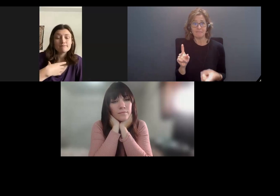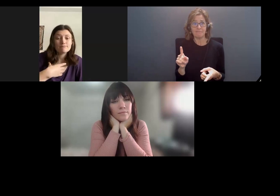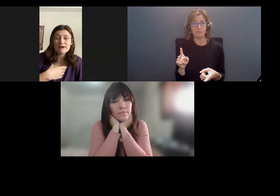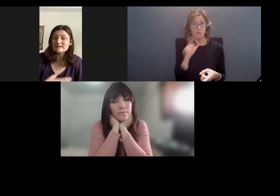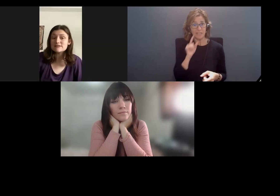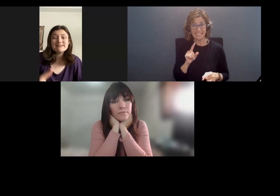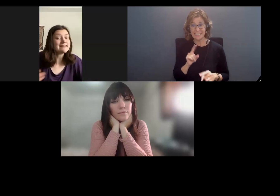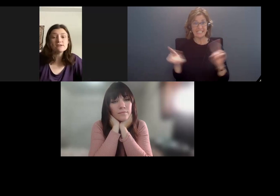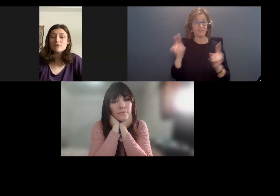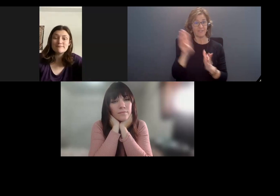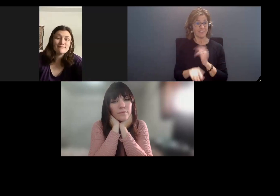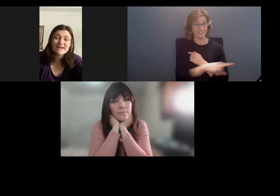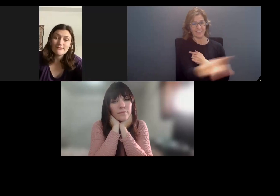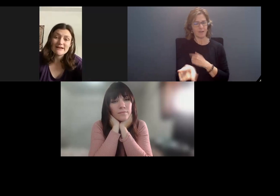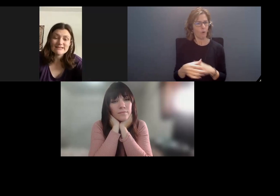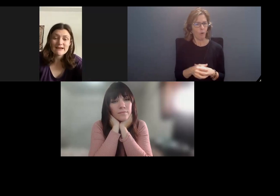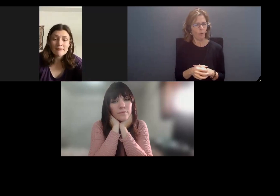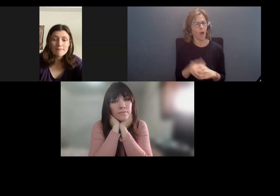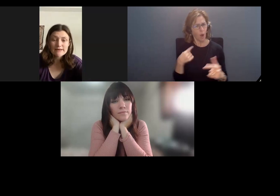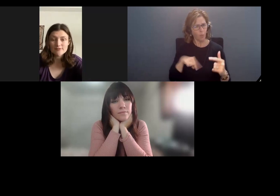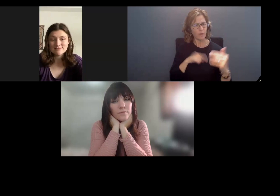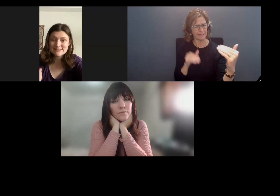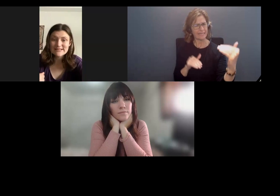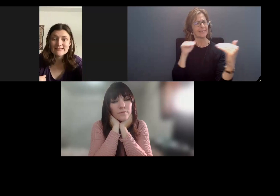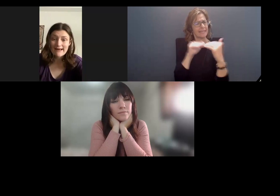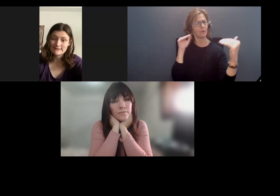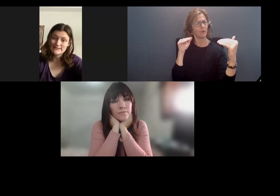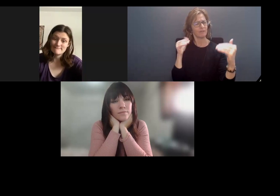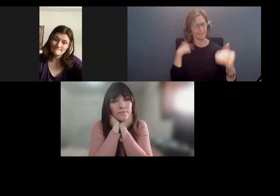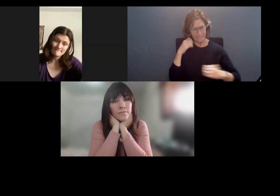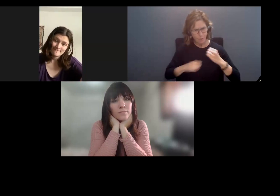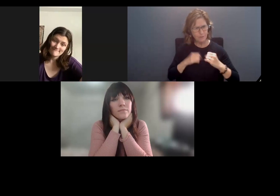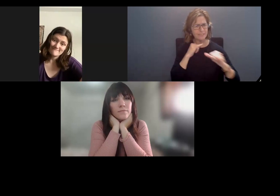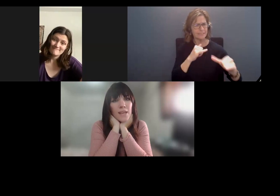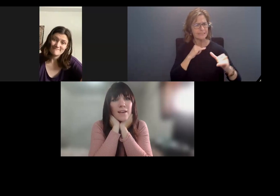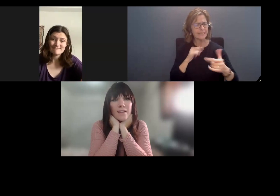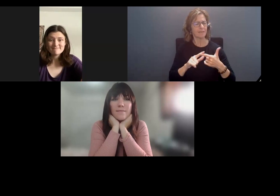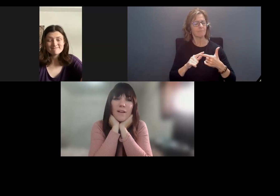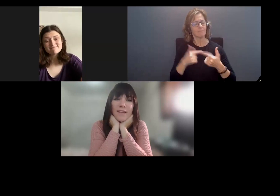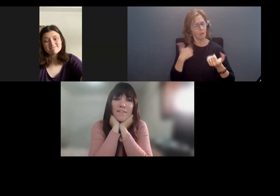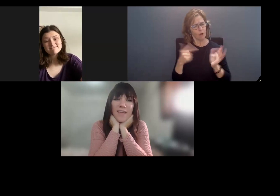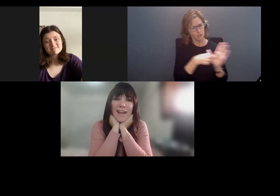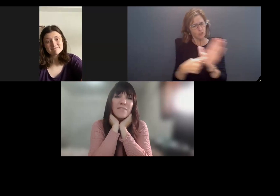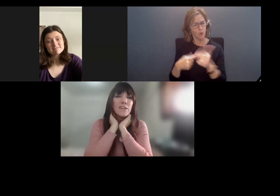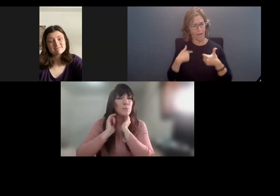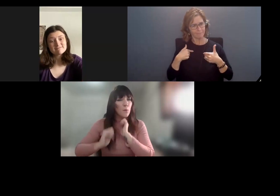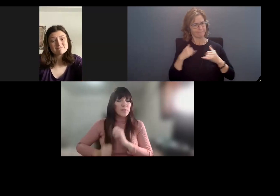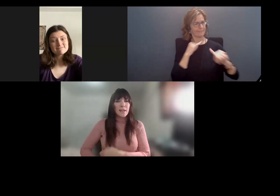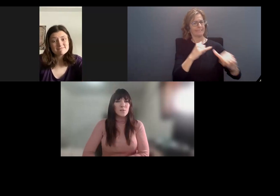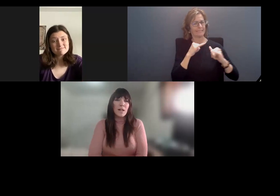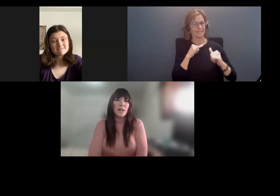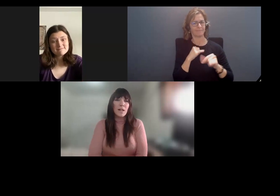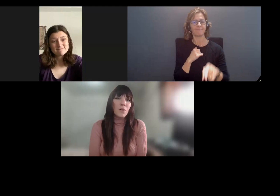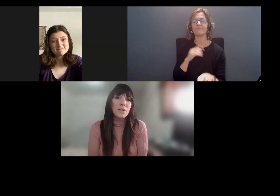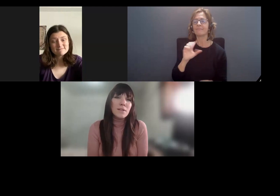are practically equal in many ways, and I want people to see that. Yeah, I love that. I love that you spoke to that